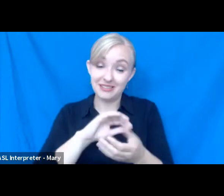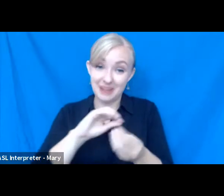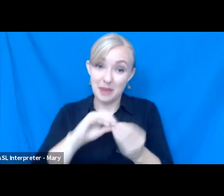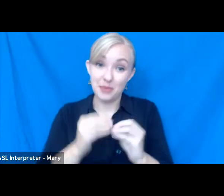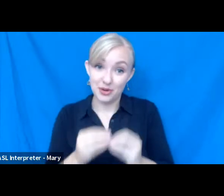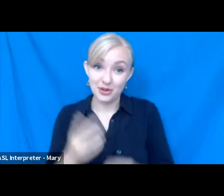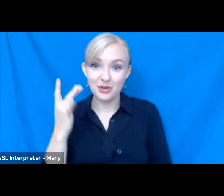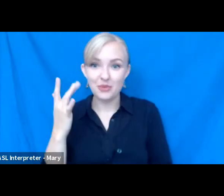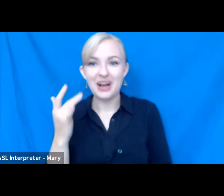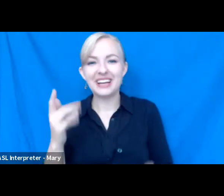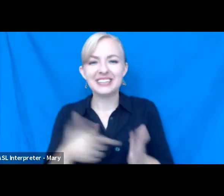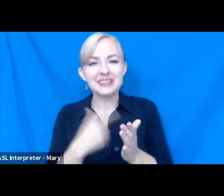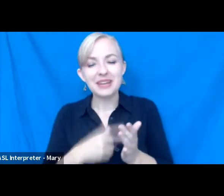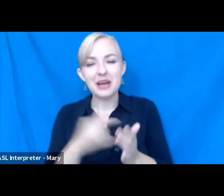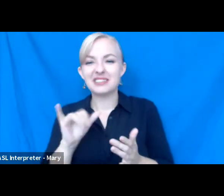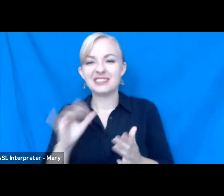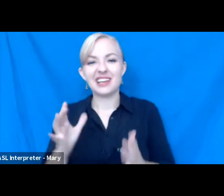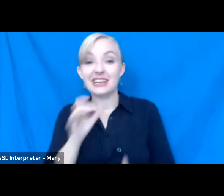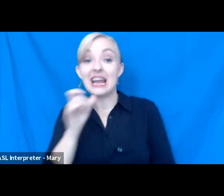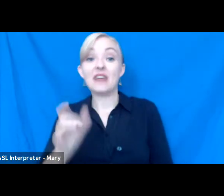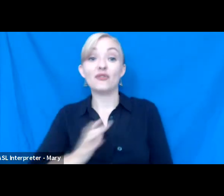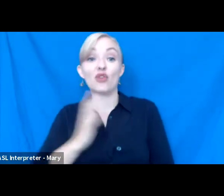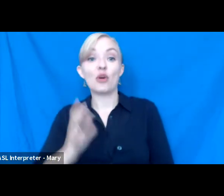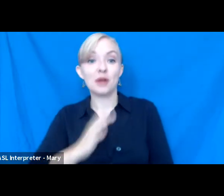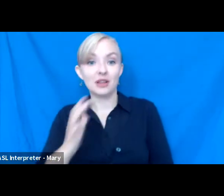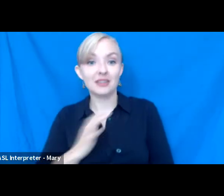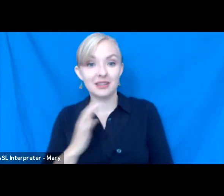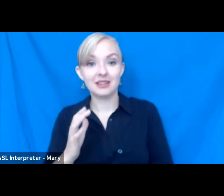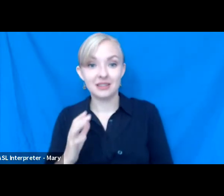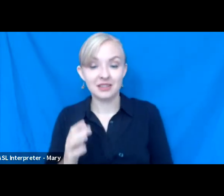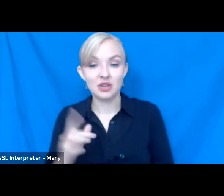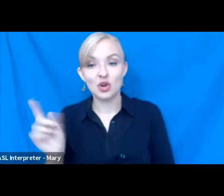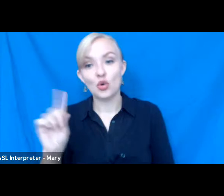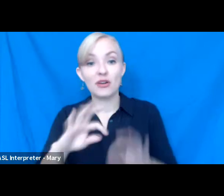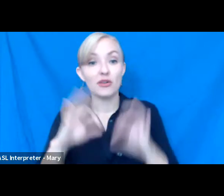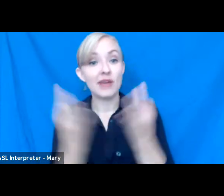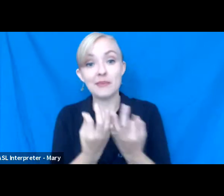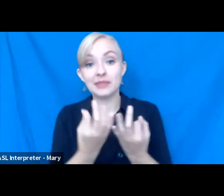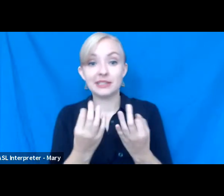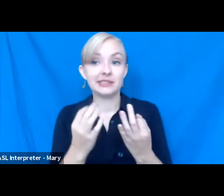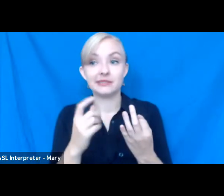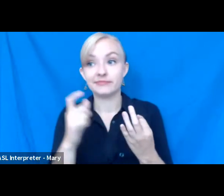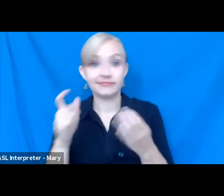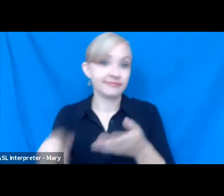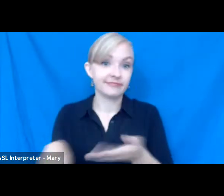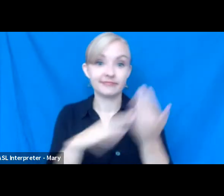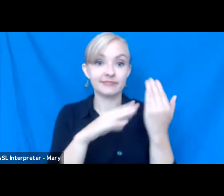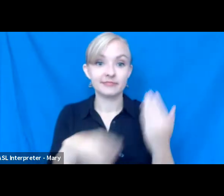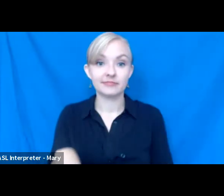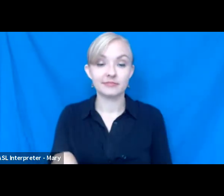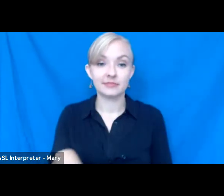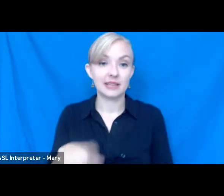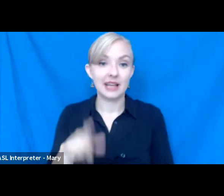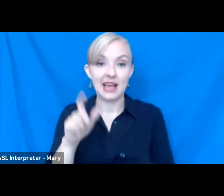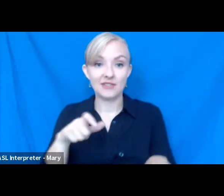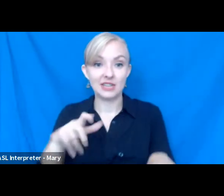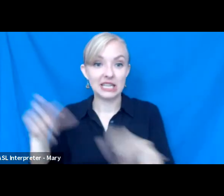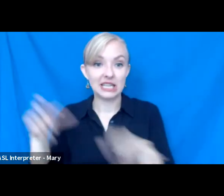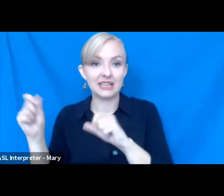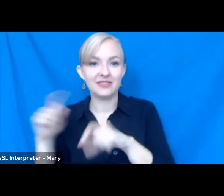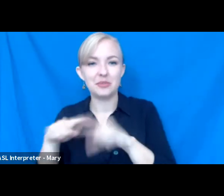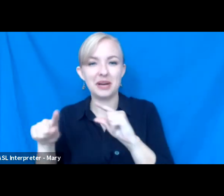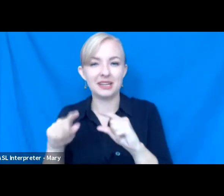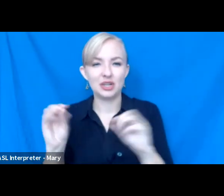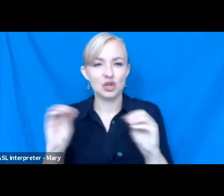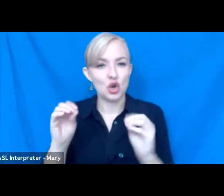have sort of informal evictions or forced moves where families or households are evicted before a filing even